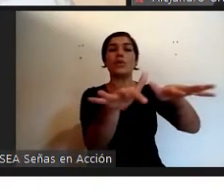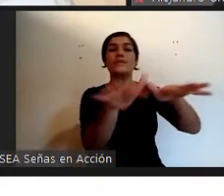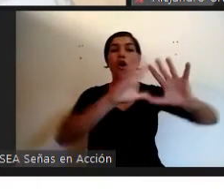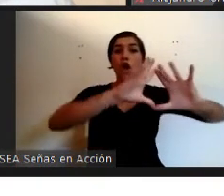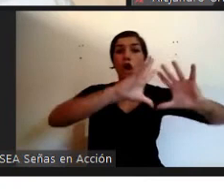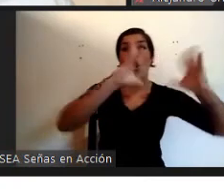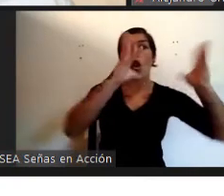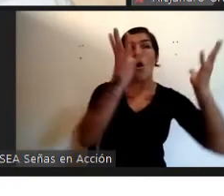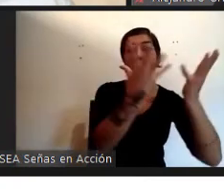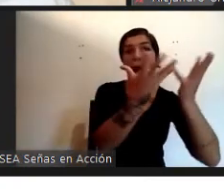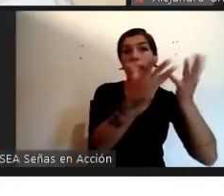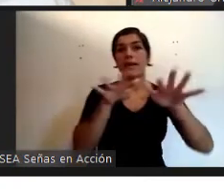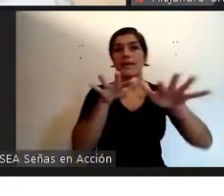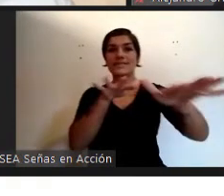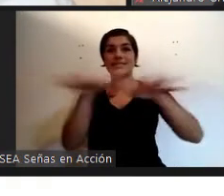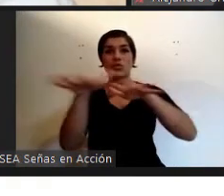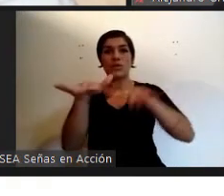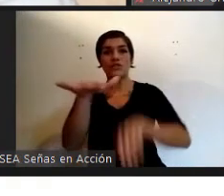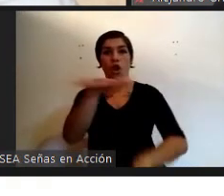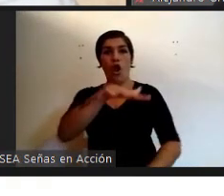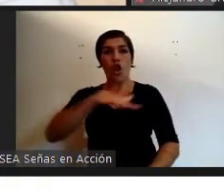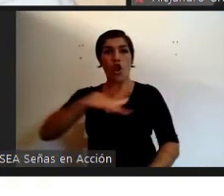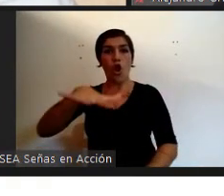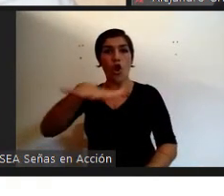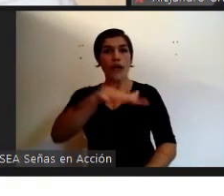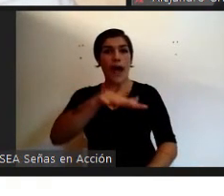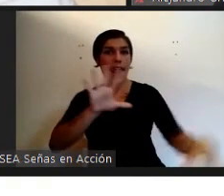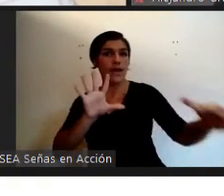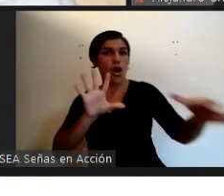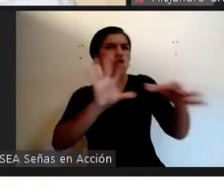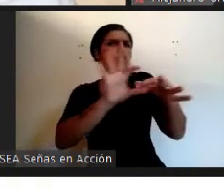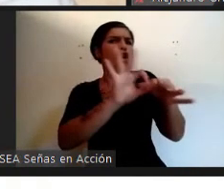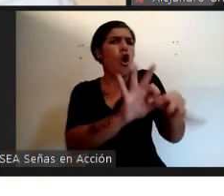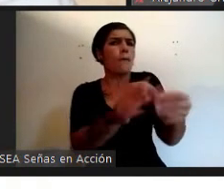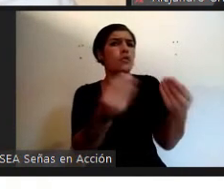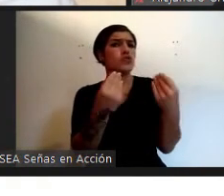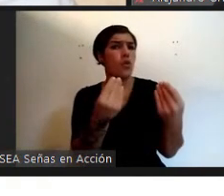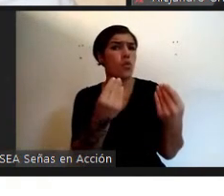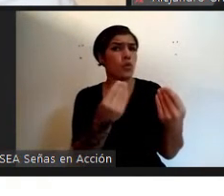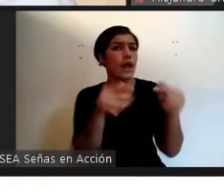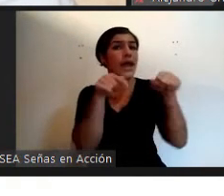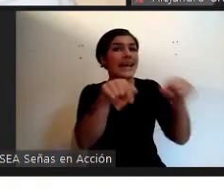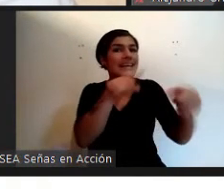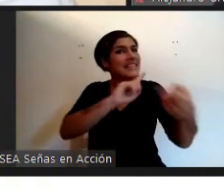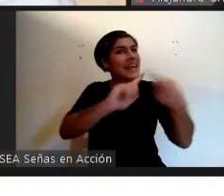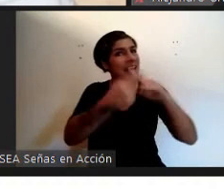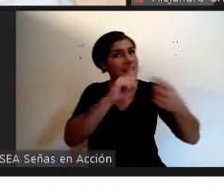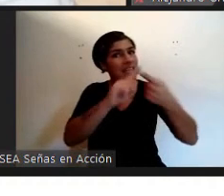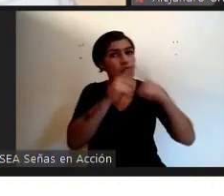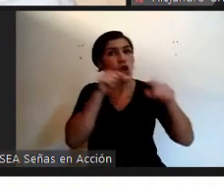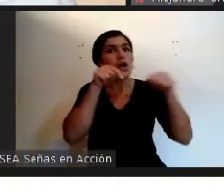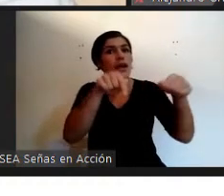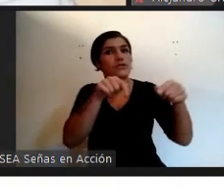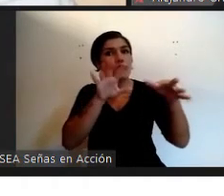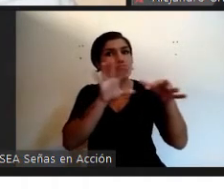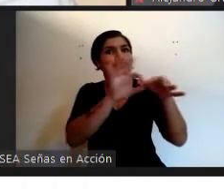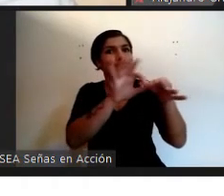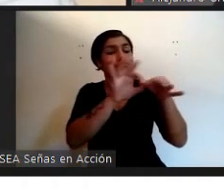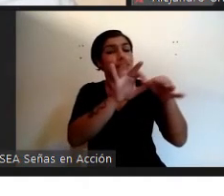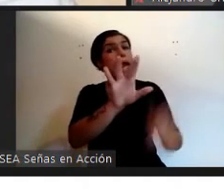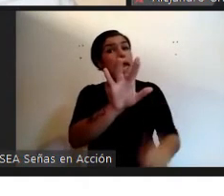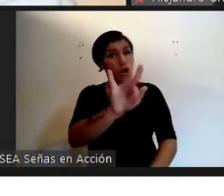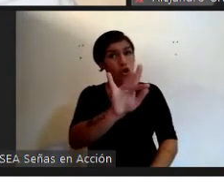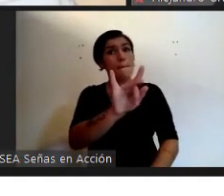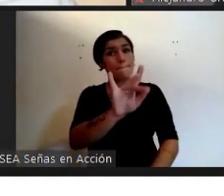appeared in the voices of all of you, and it also appears on the texts. I find quite interesting how